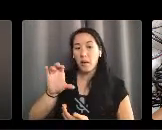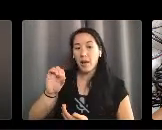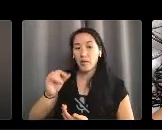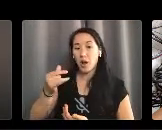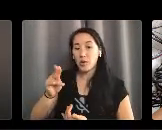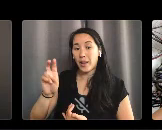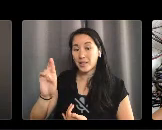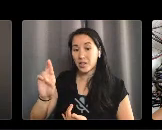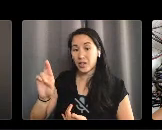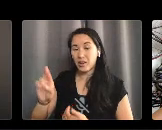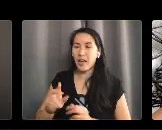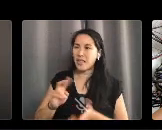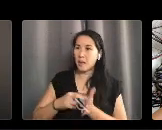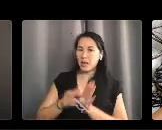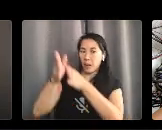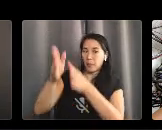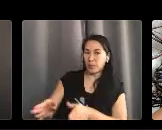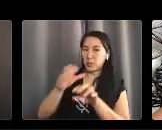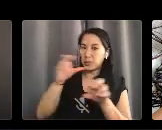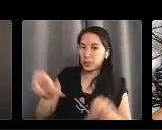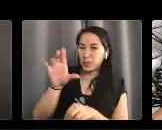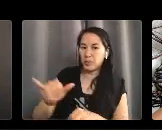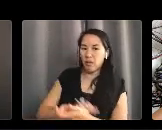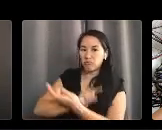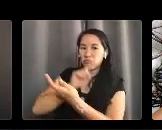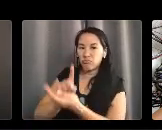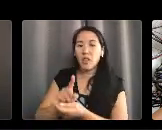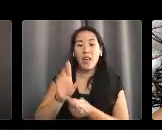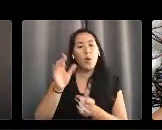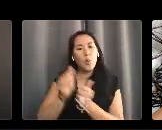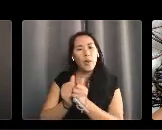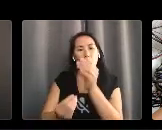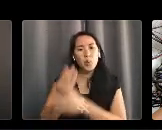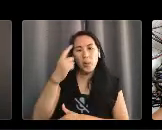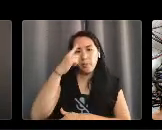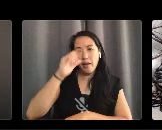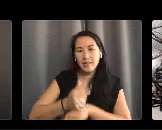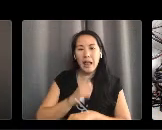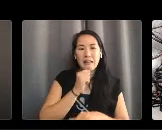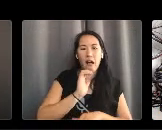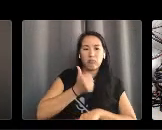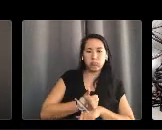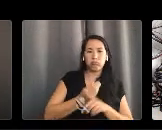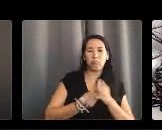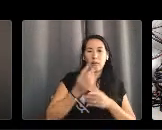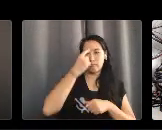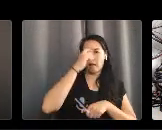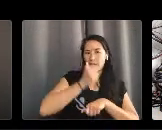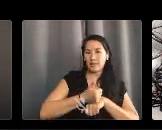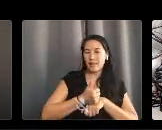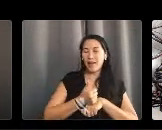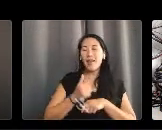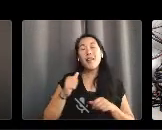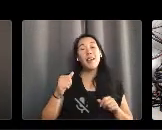here is to approach the problem with a growth mindset versus a fixed mindset. I know it may sound silly, but research has actually suggested